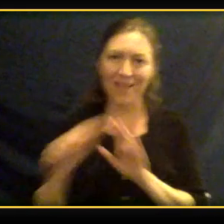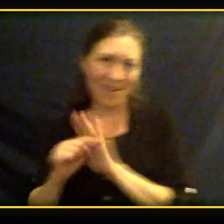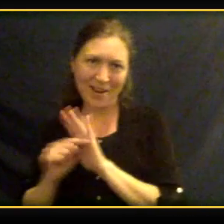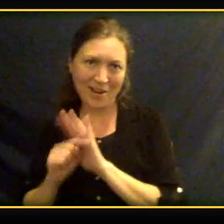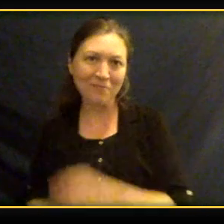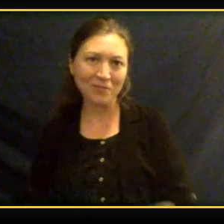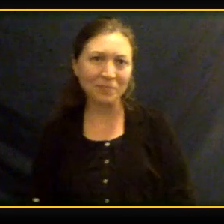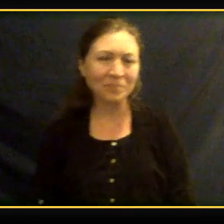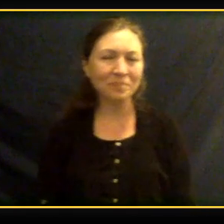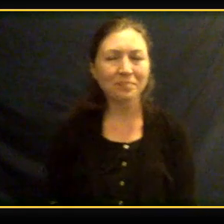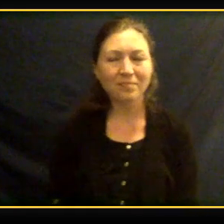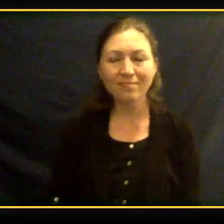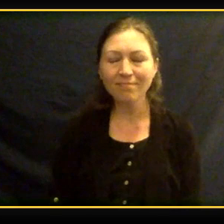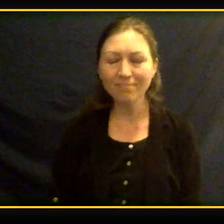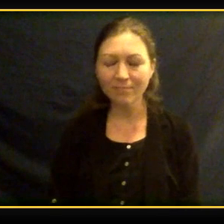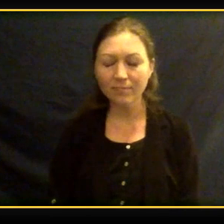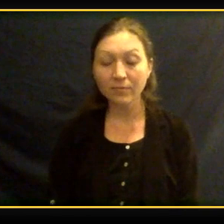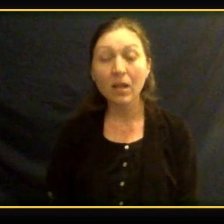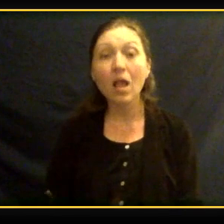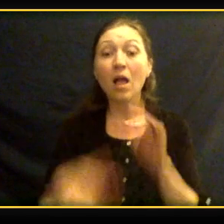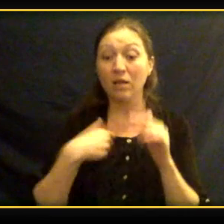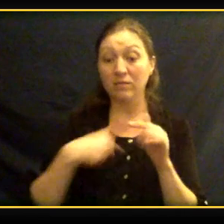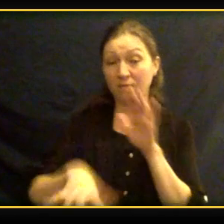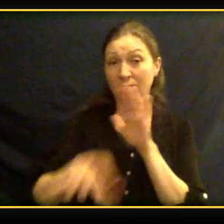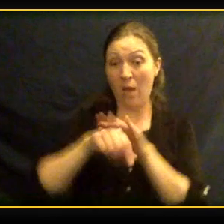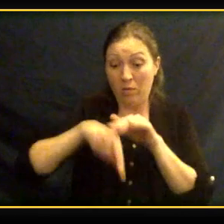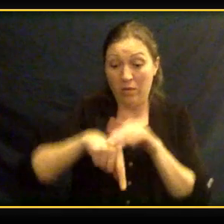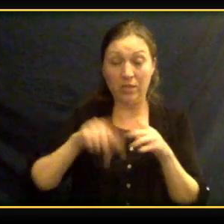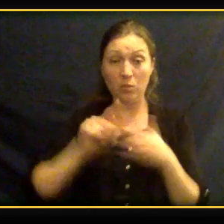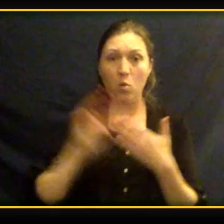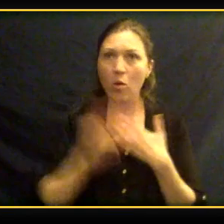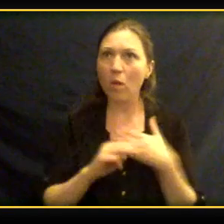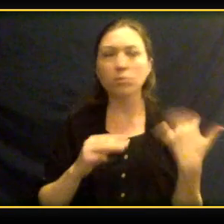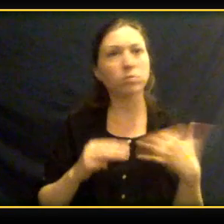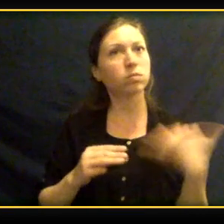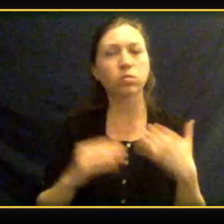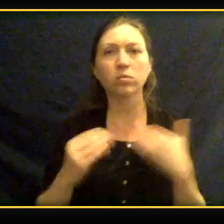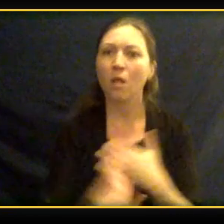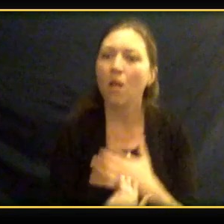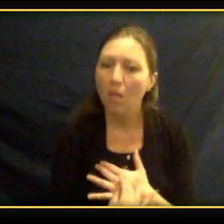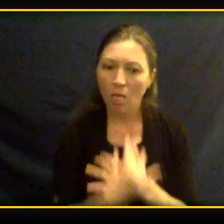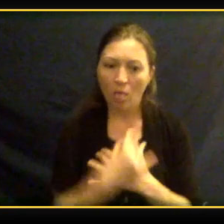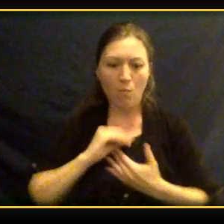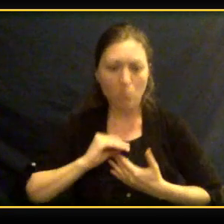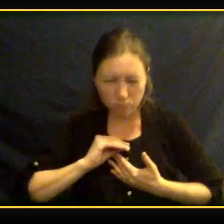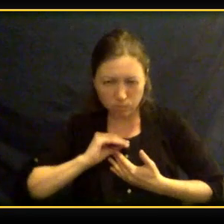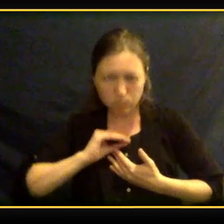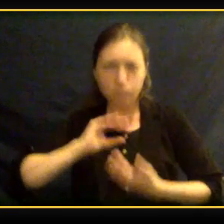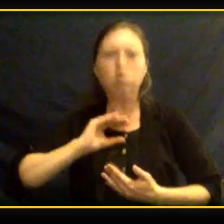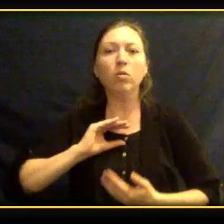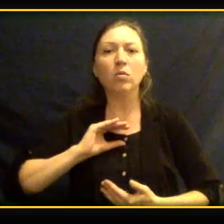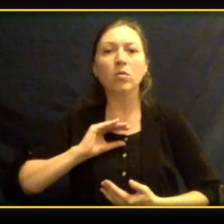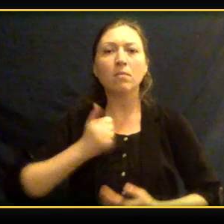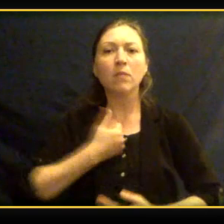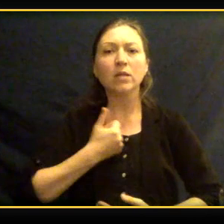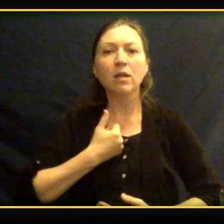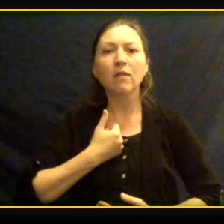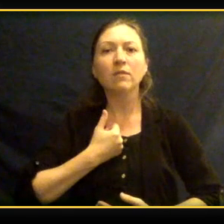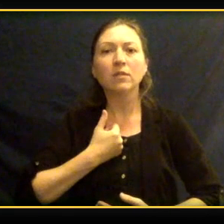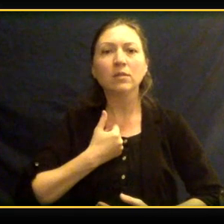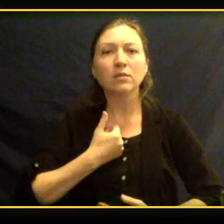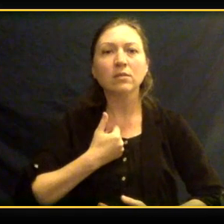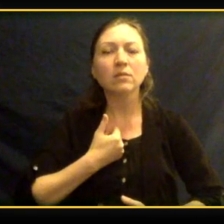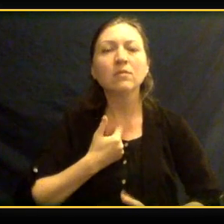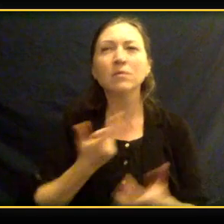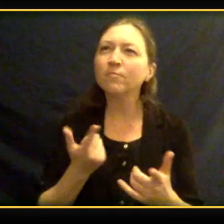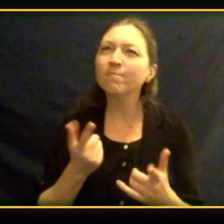that I found this particular program really helps with my self-esteem, and it's really motivating. It makes me